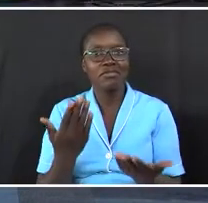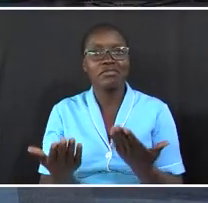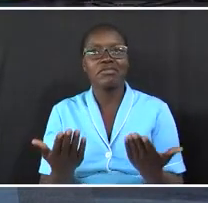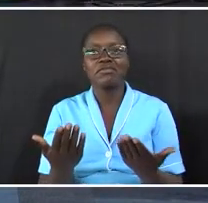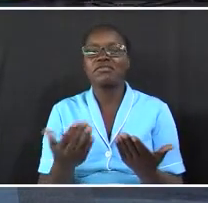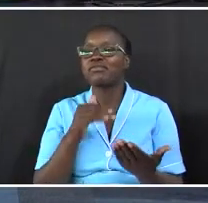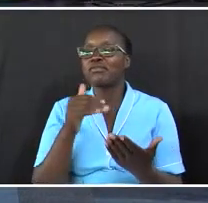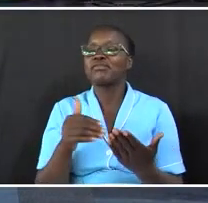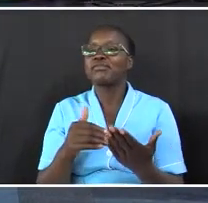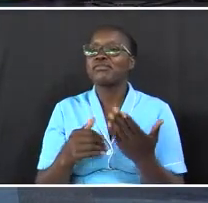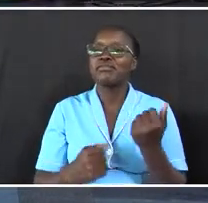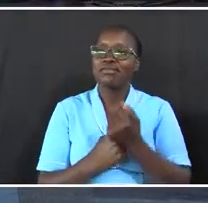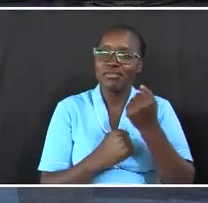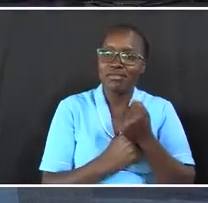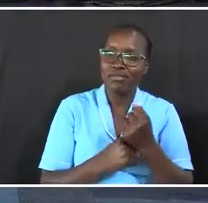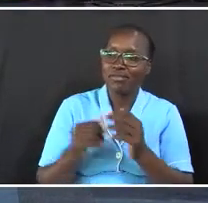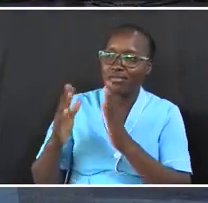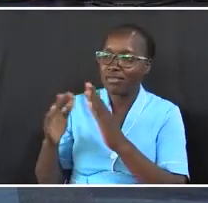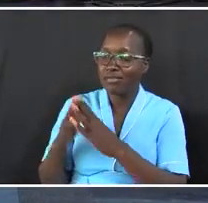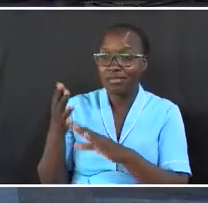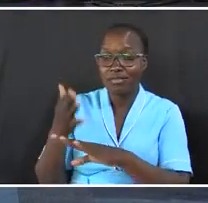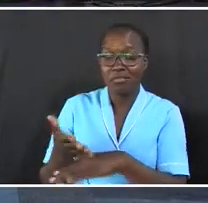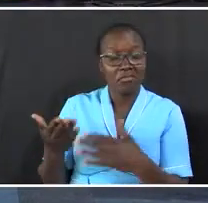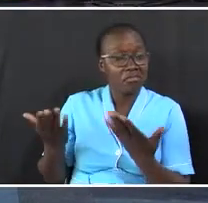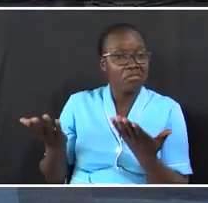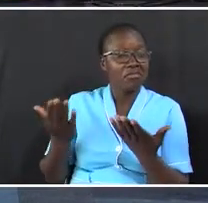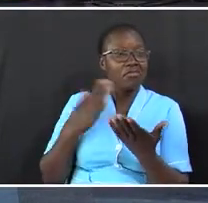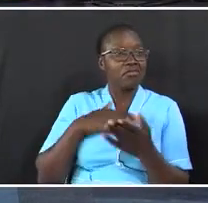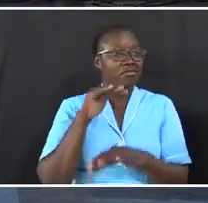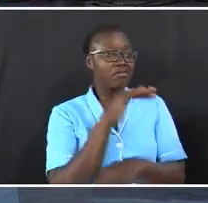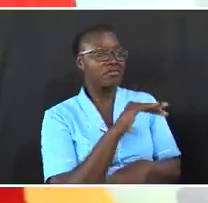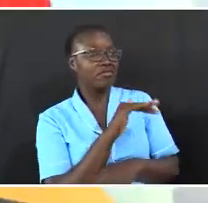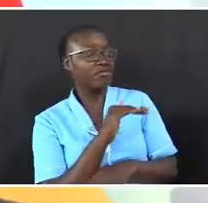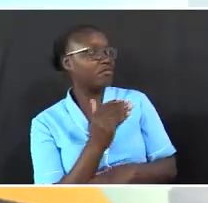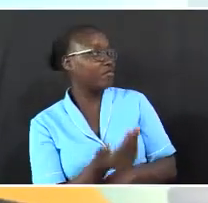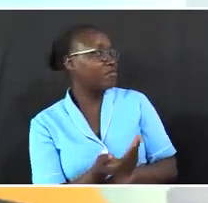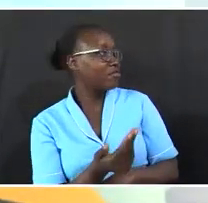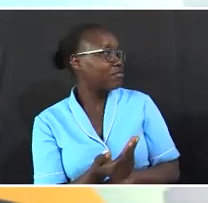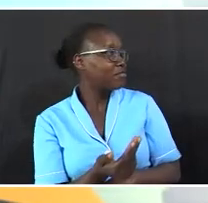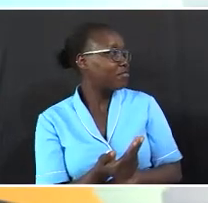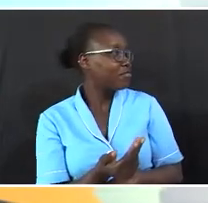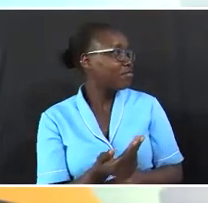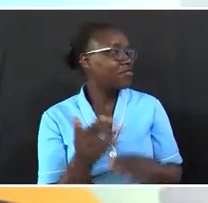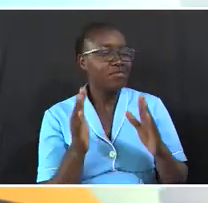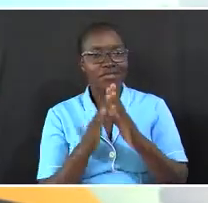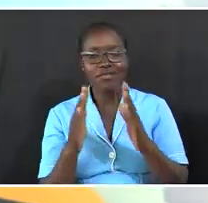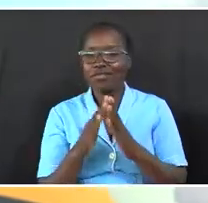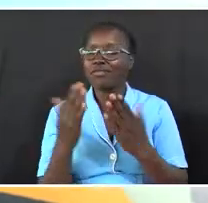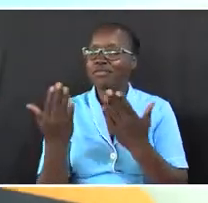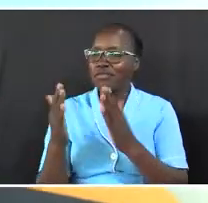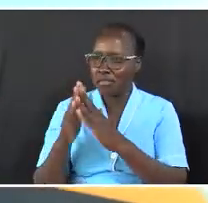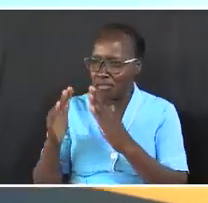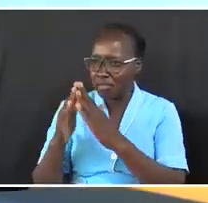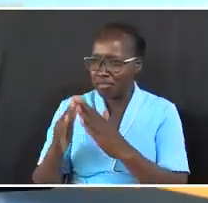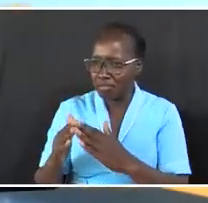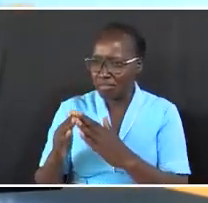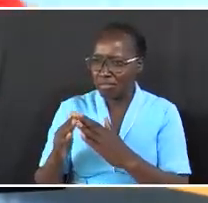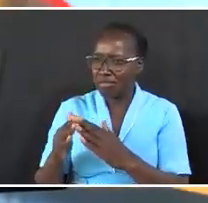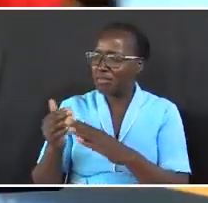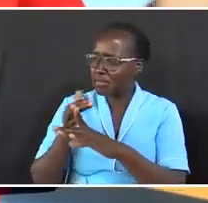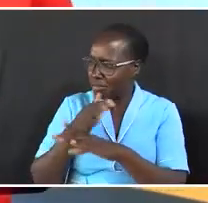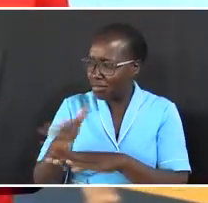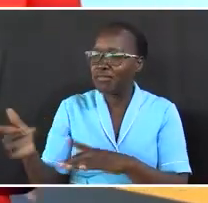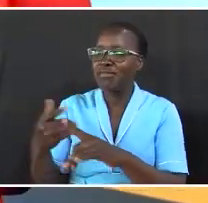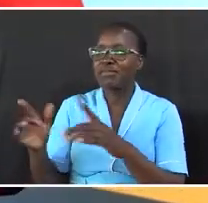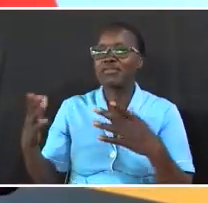a member of Arsenal. If he writes to me, please ask him, not me, that Arsenal always loses. But